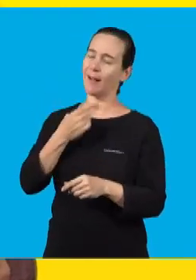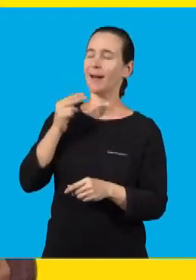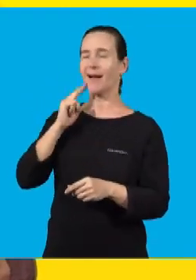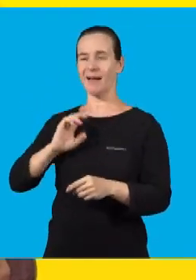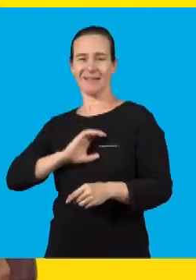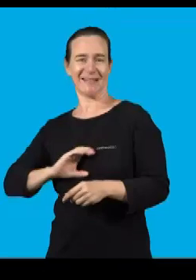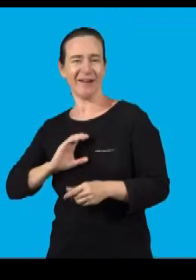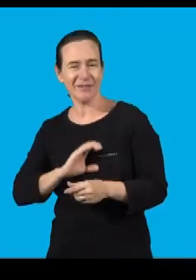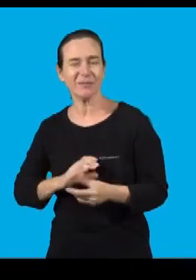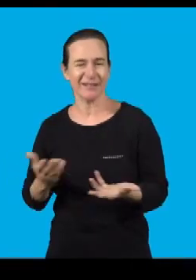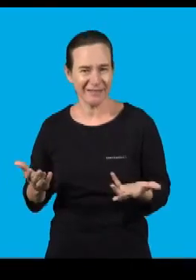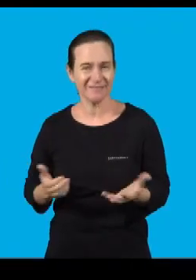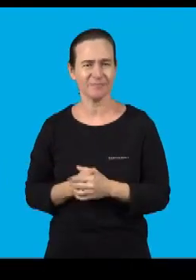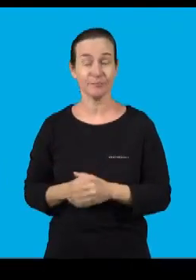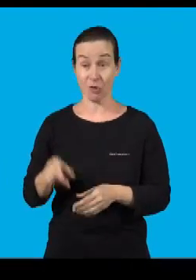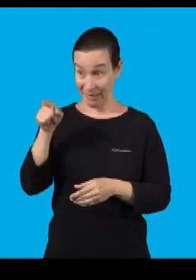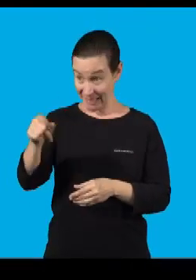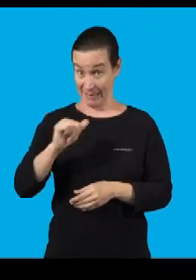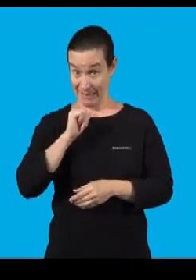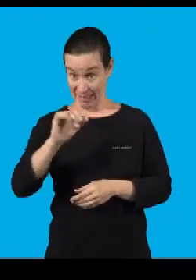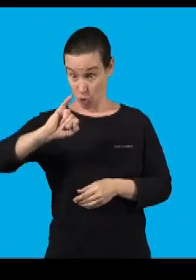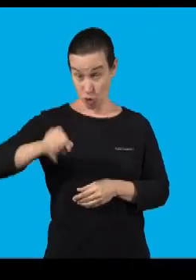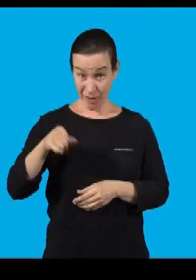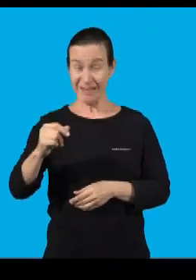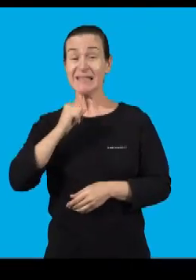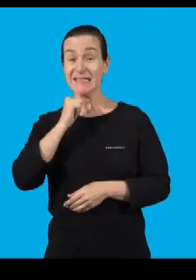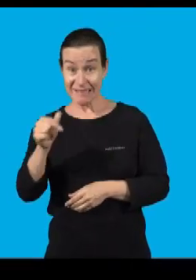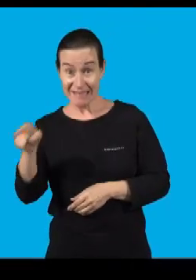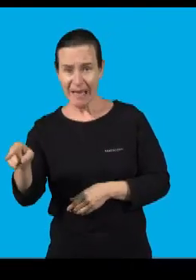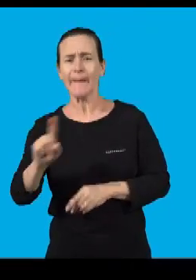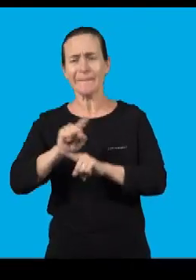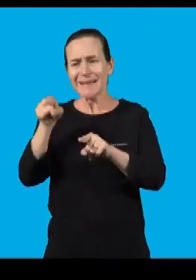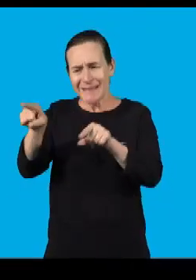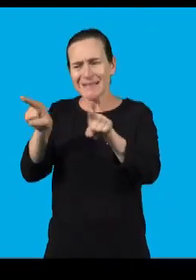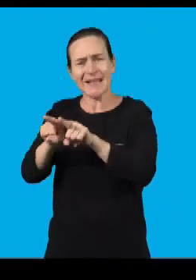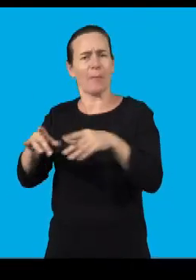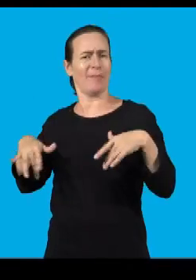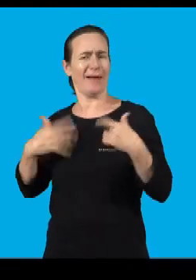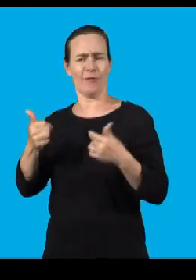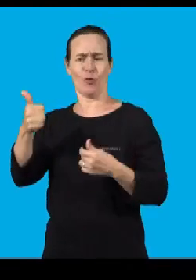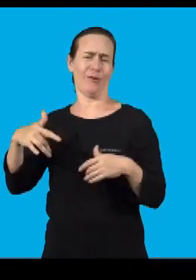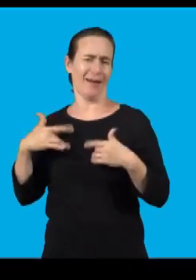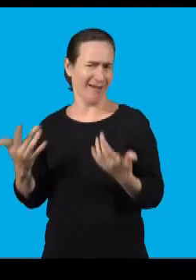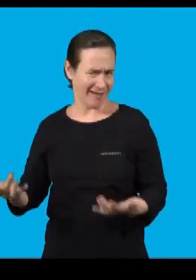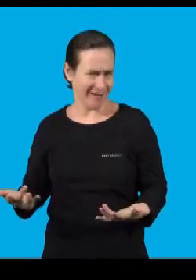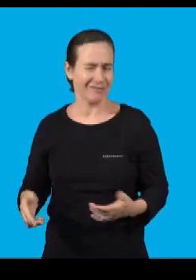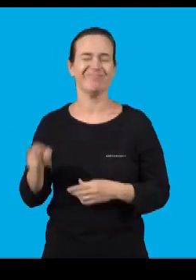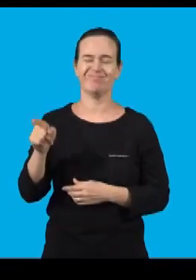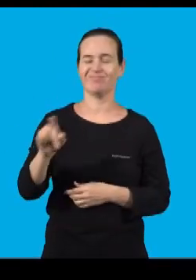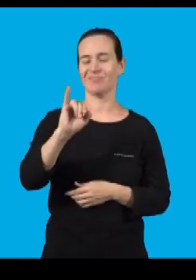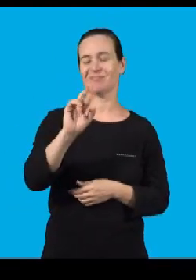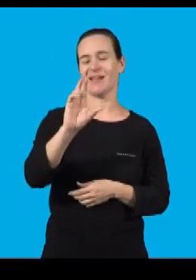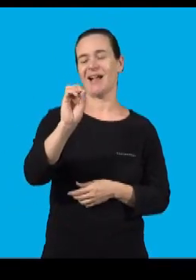see how saying one thing and doing something else is being portrayed in this response? And there's where